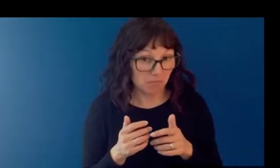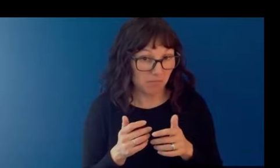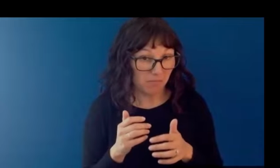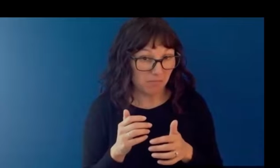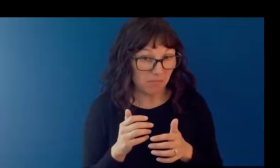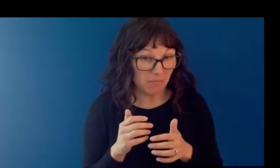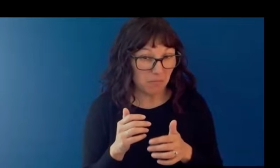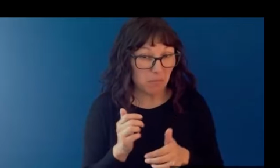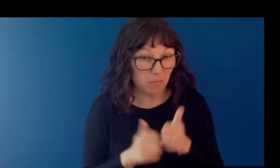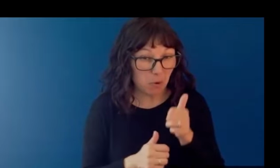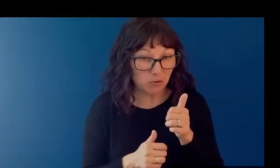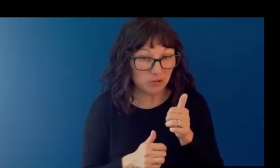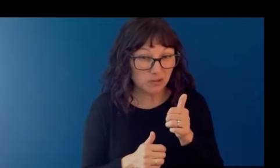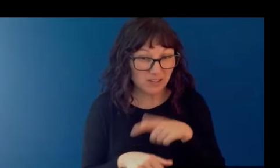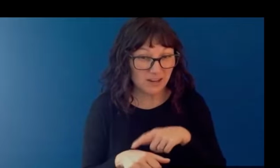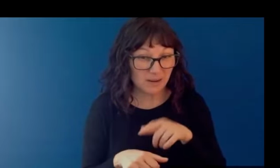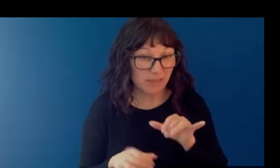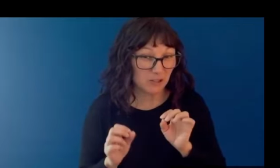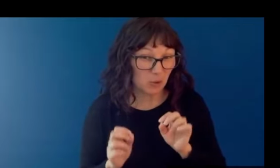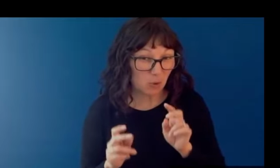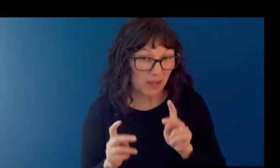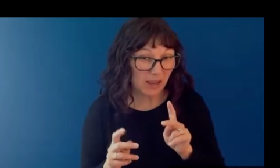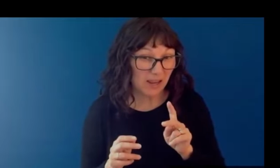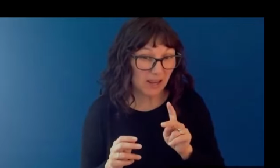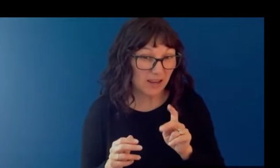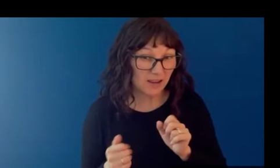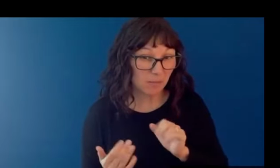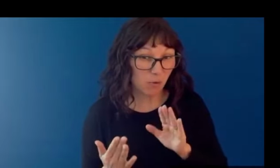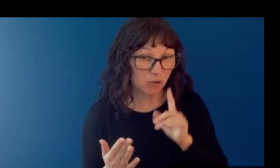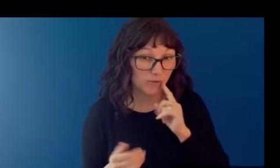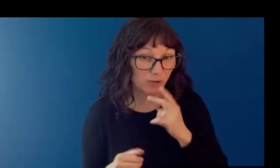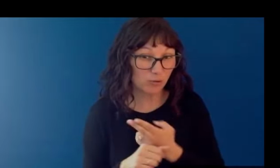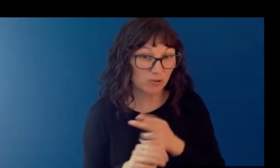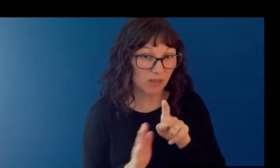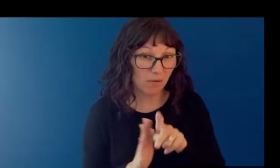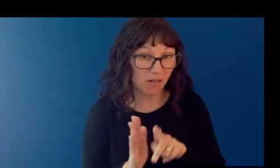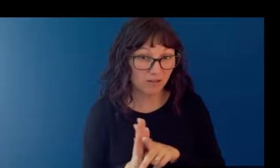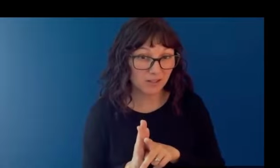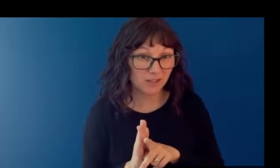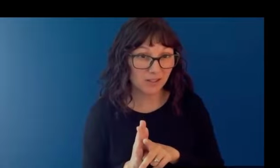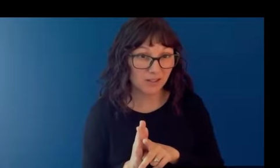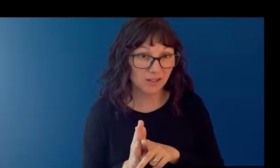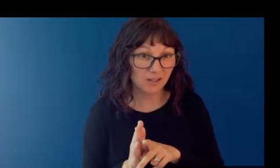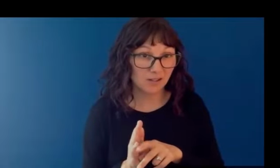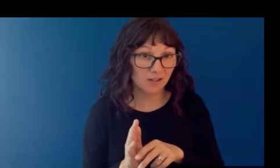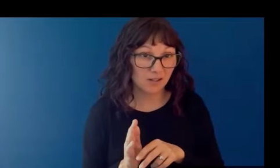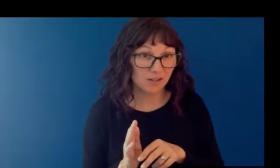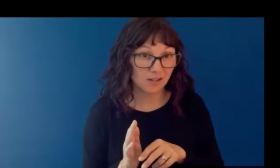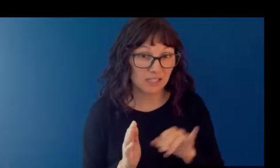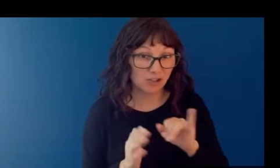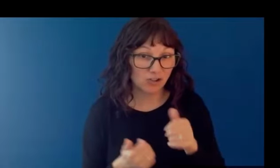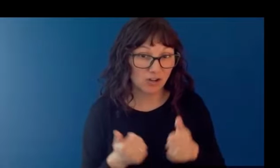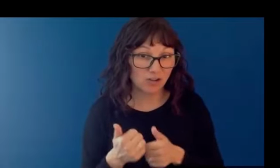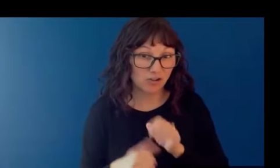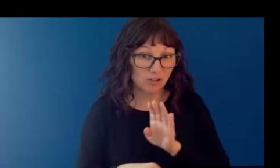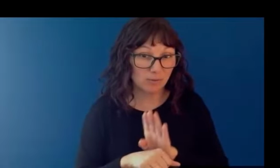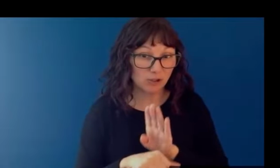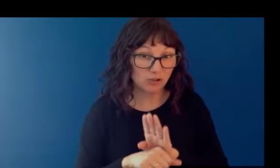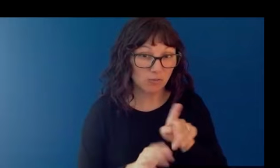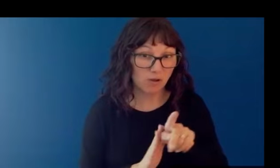that would be an okay way to use a policy that is insured under your commercial